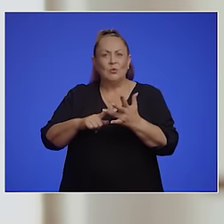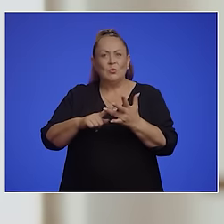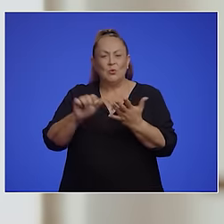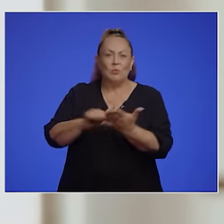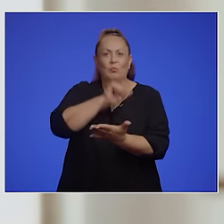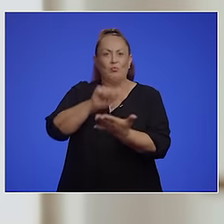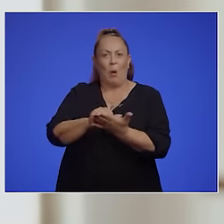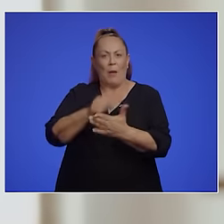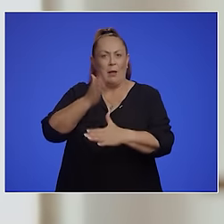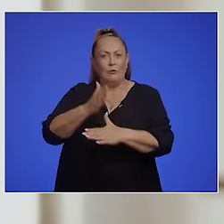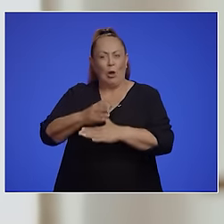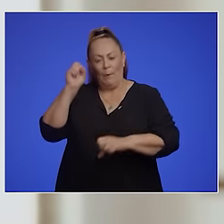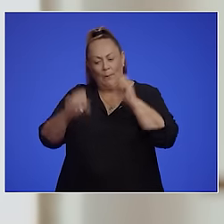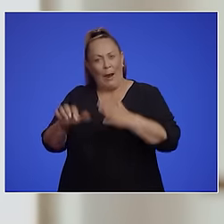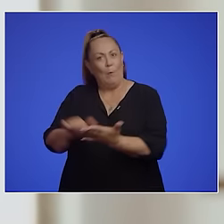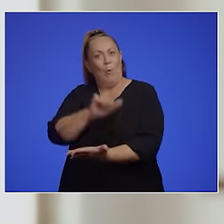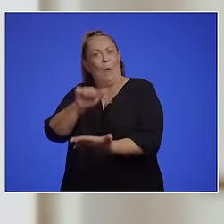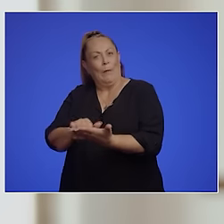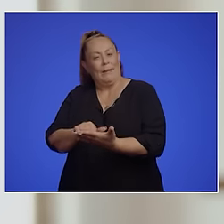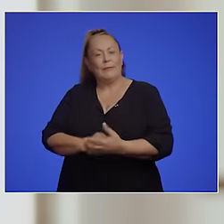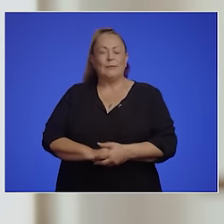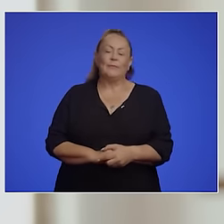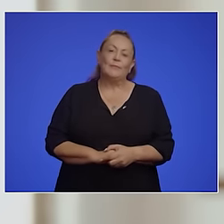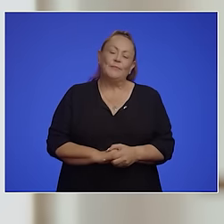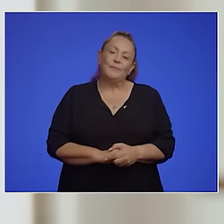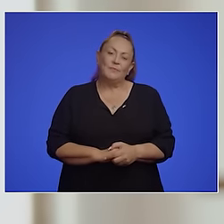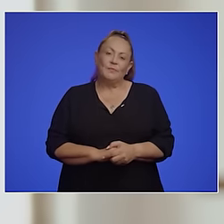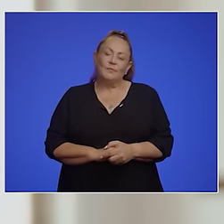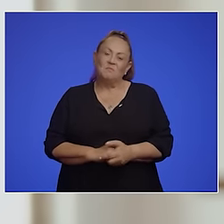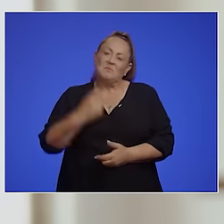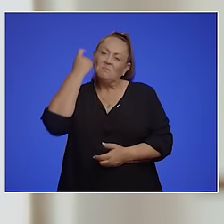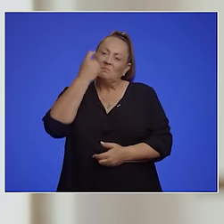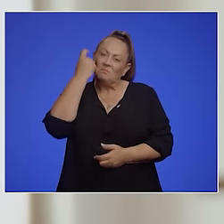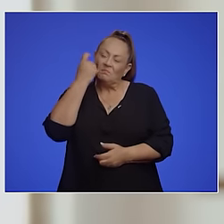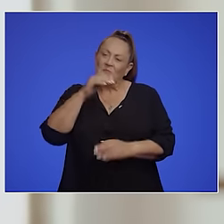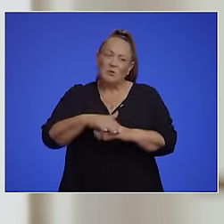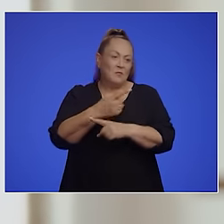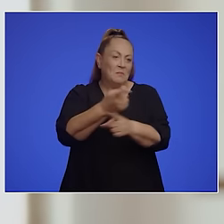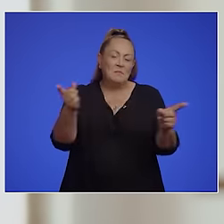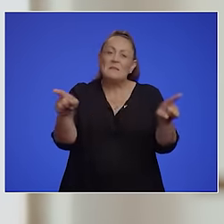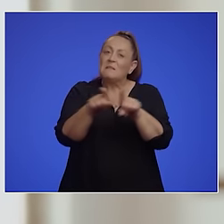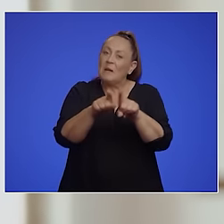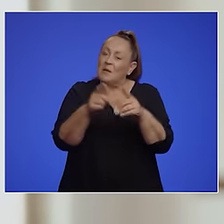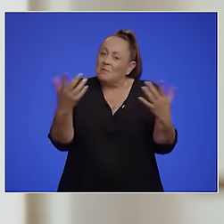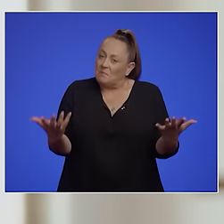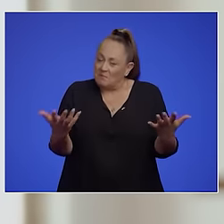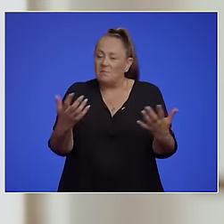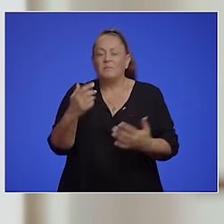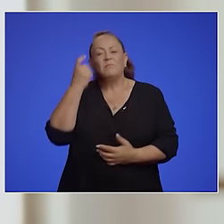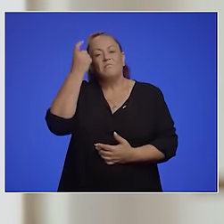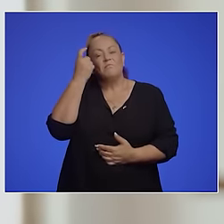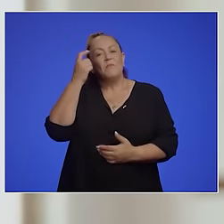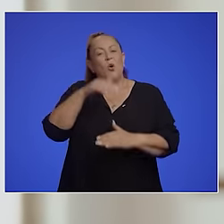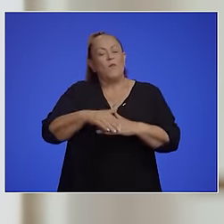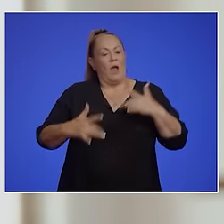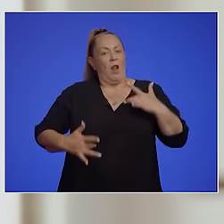able to do a good and thorough job of it. And I wonder if this could be true of us as well when it comes to these things